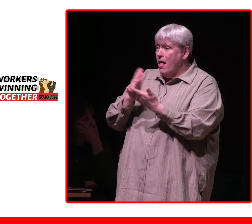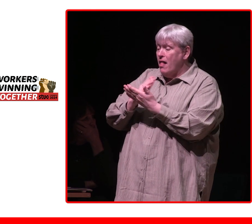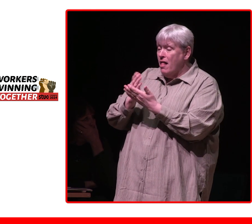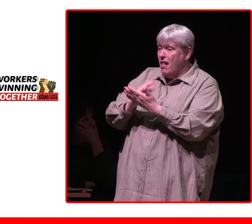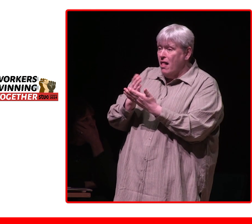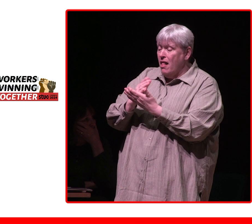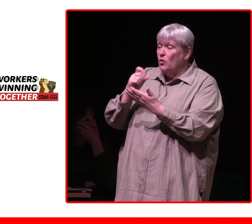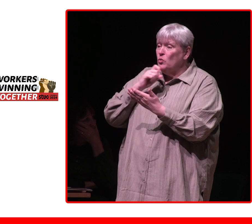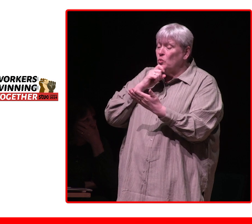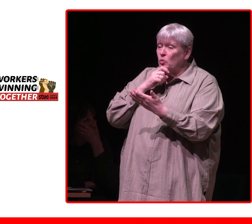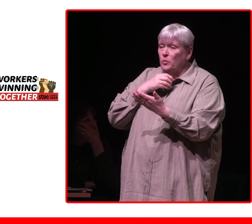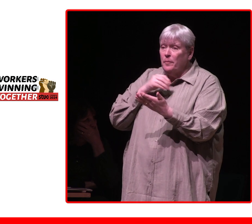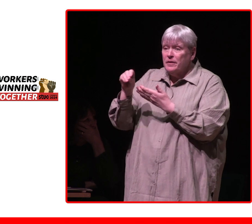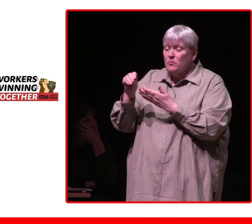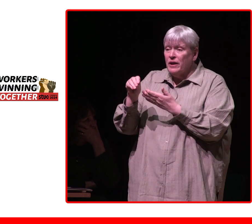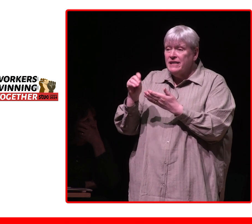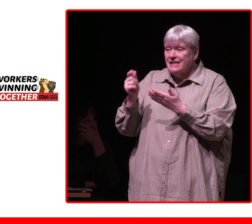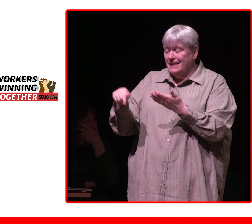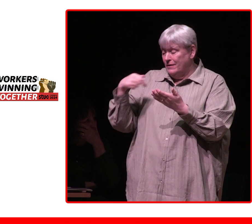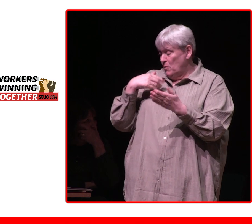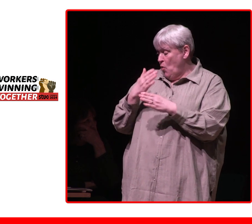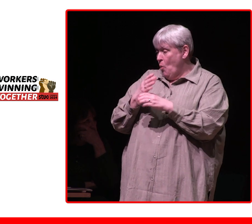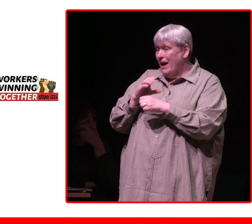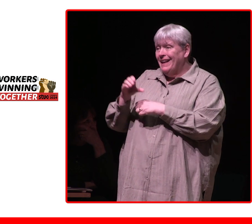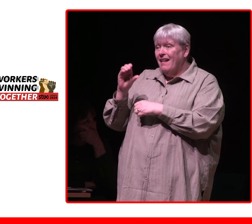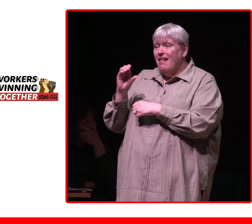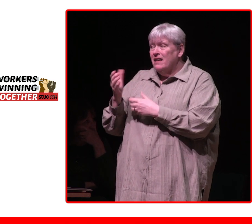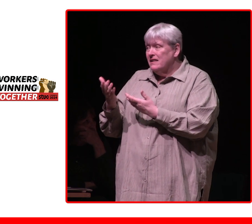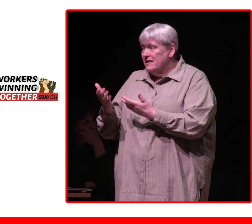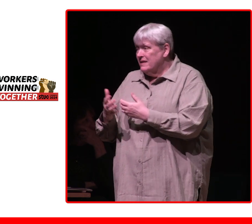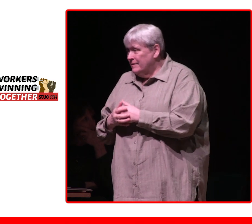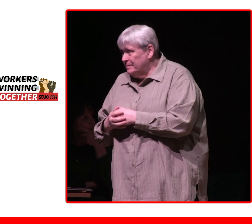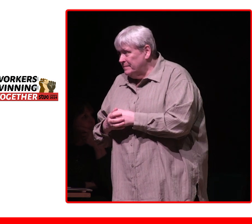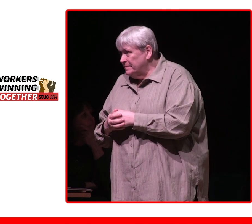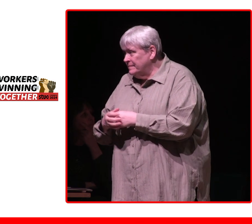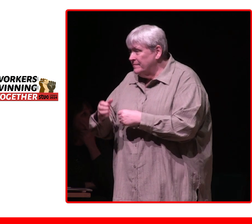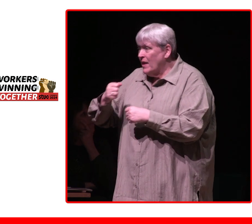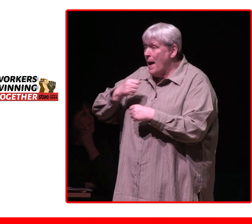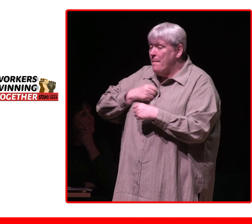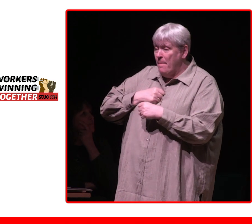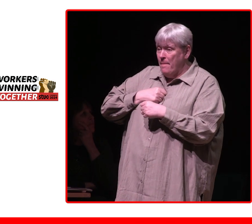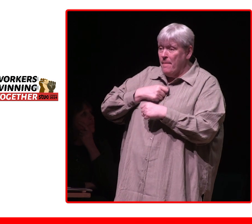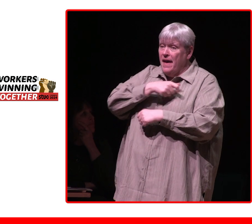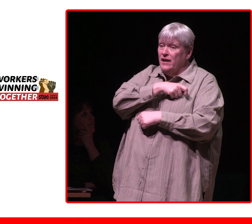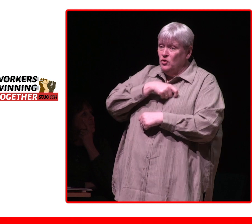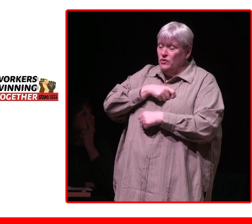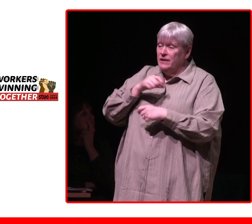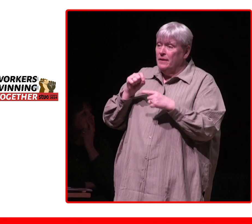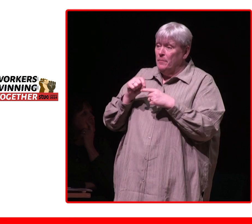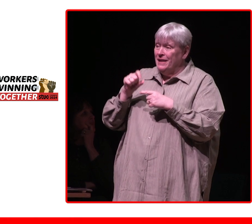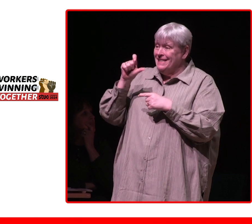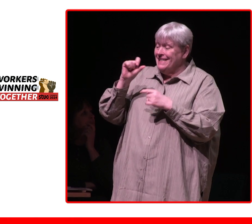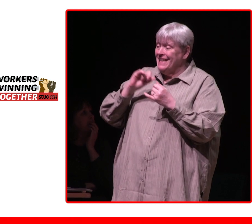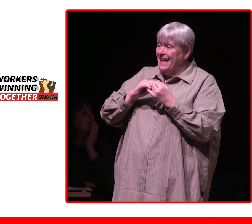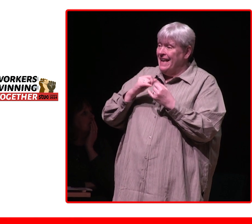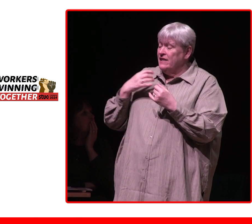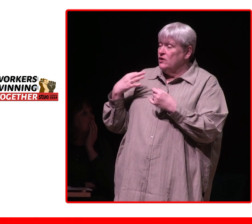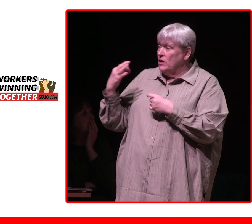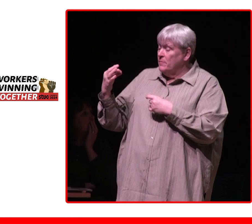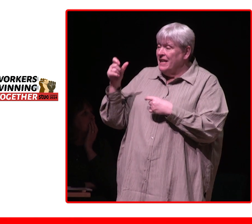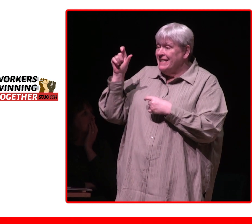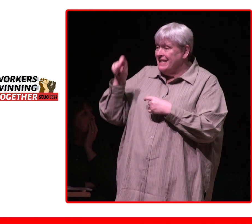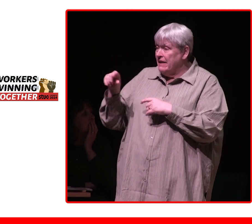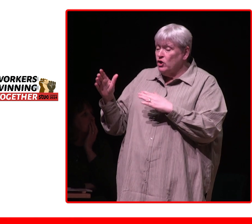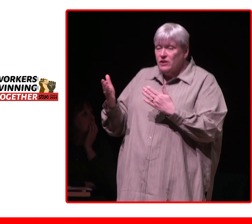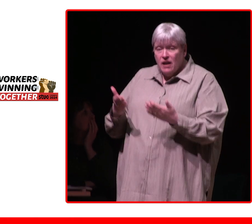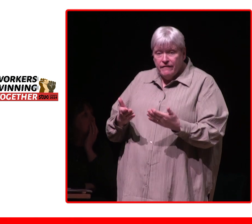price here? It's the working class. Now, my union, PCS, we represent civil servants,